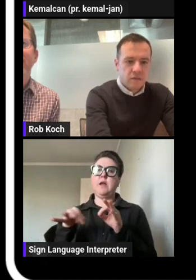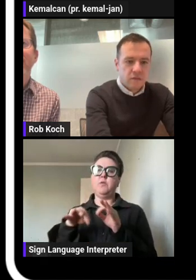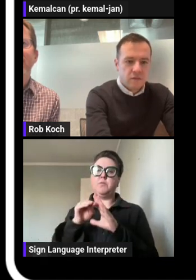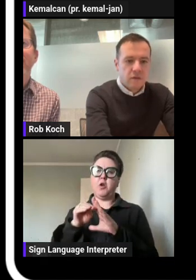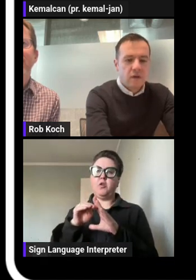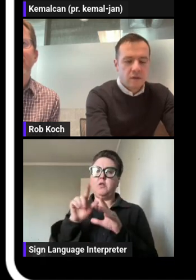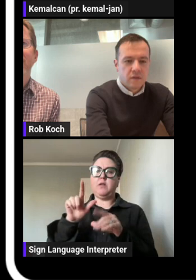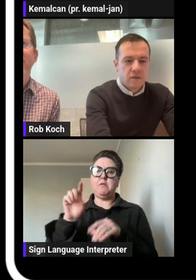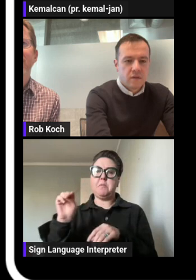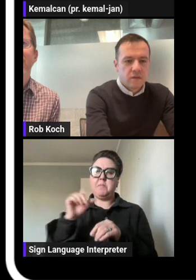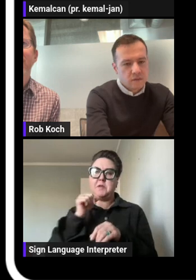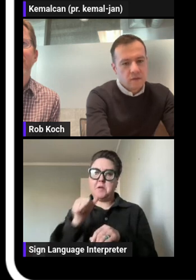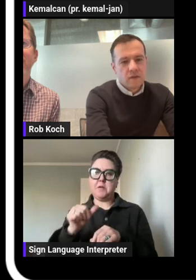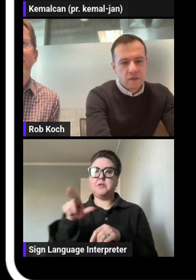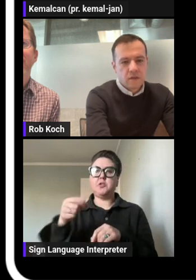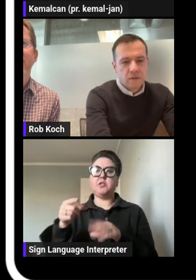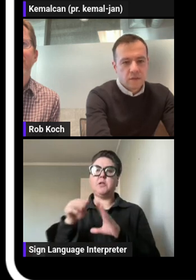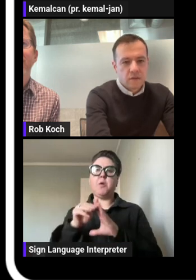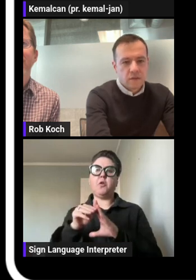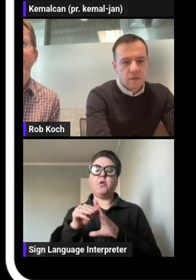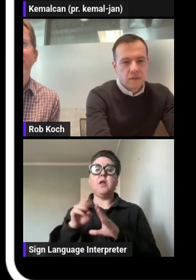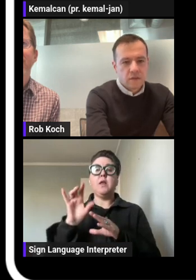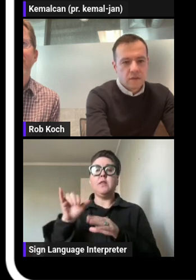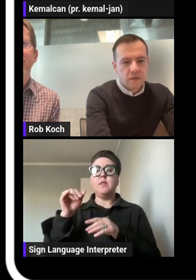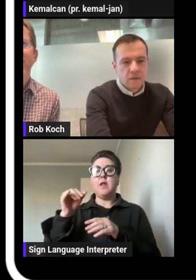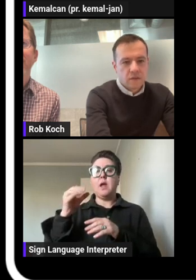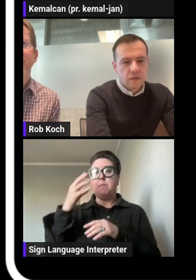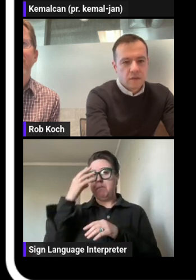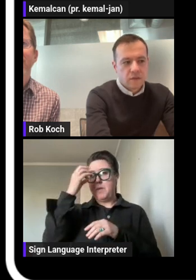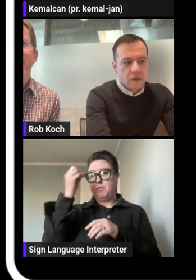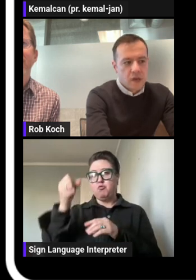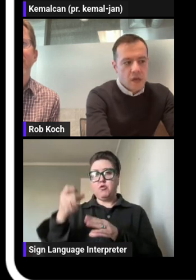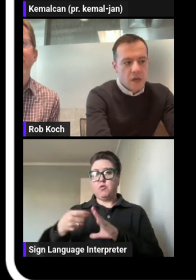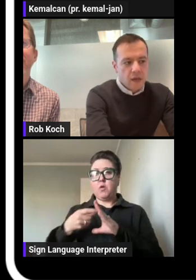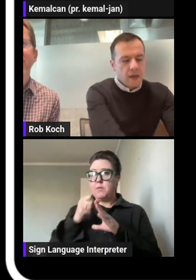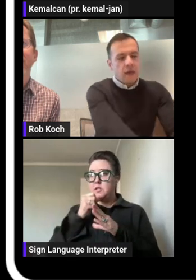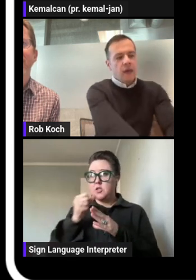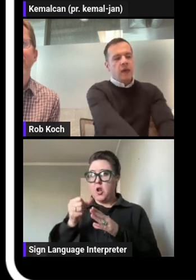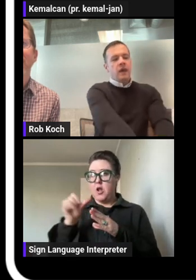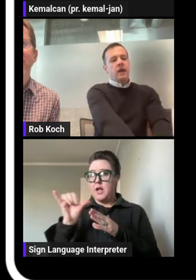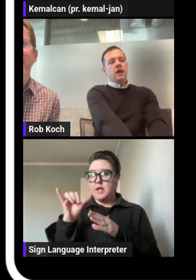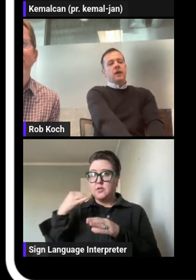model. Was the memory requirements not as insane?